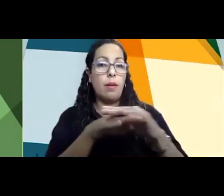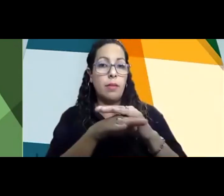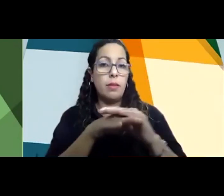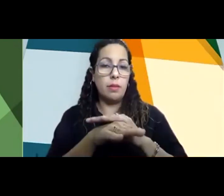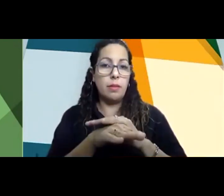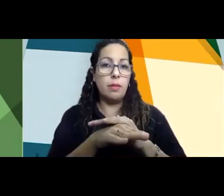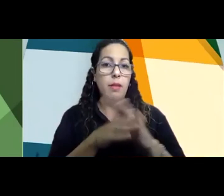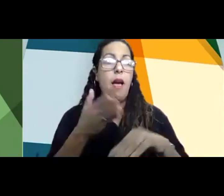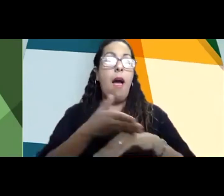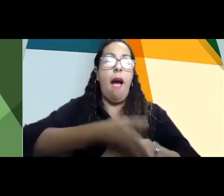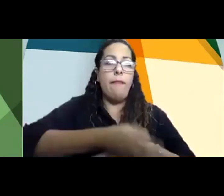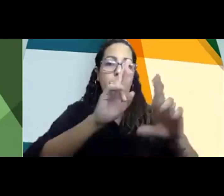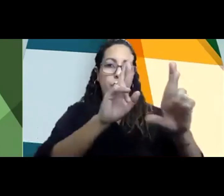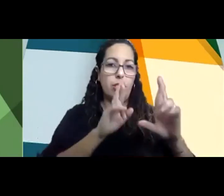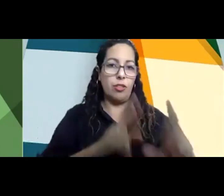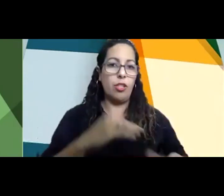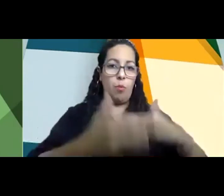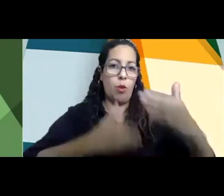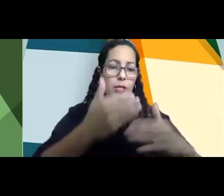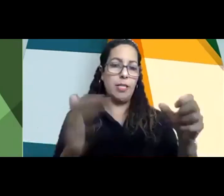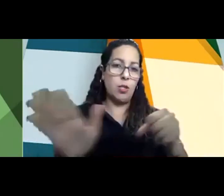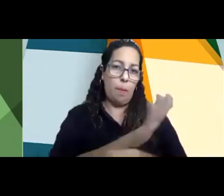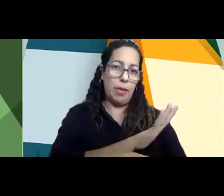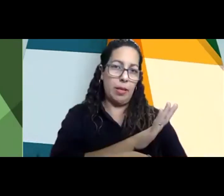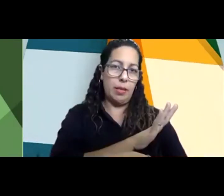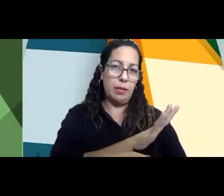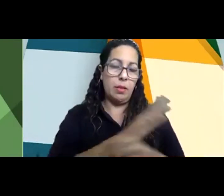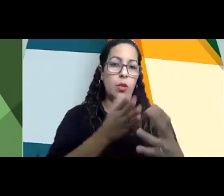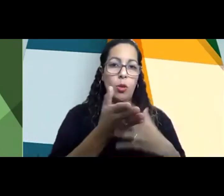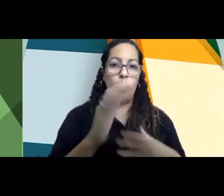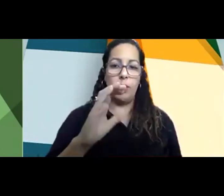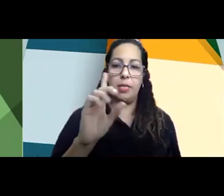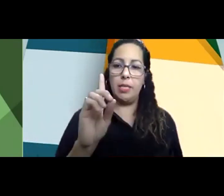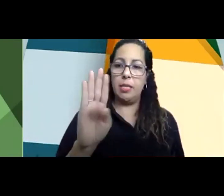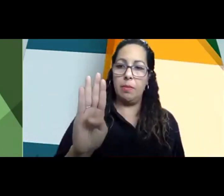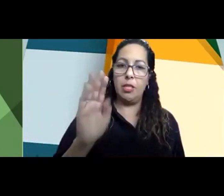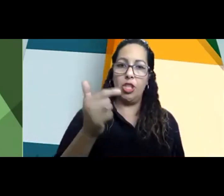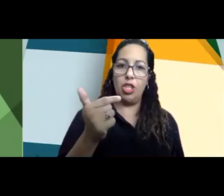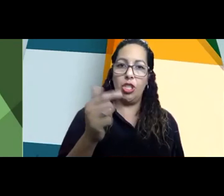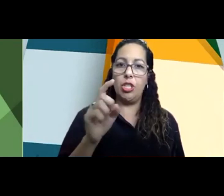after registration process is completed through the CDBG-DR website.